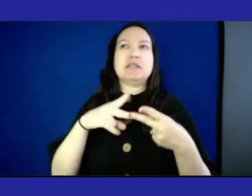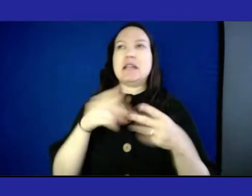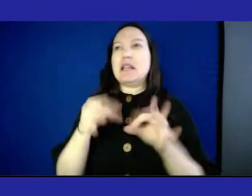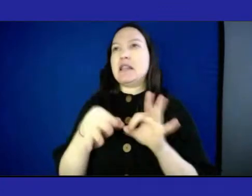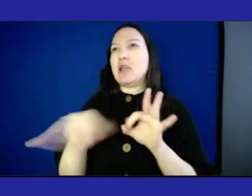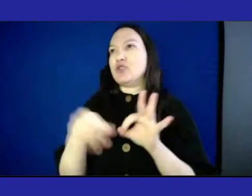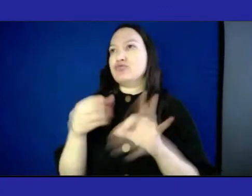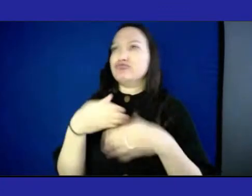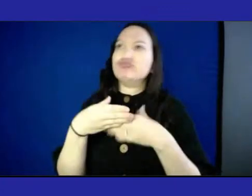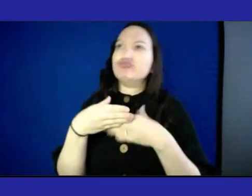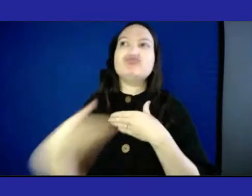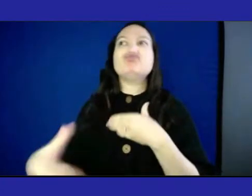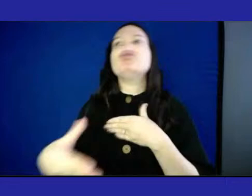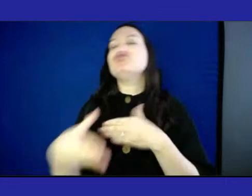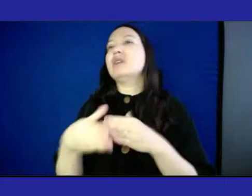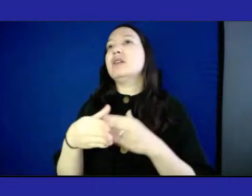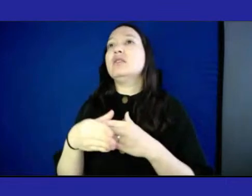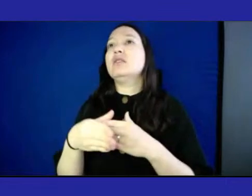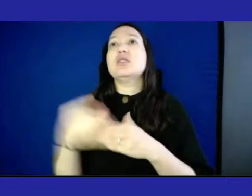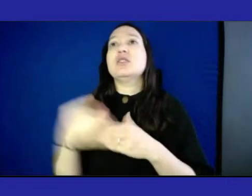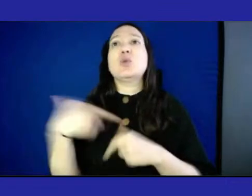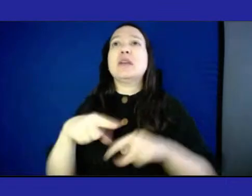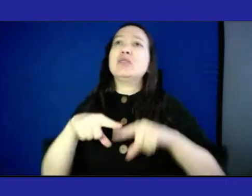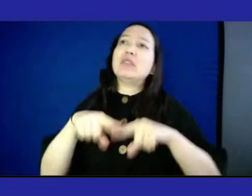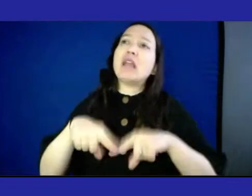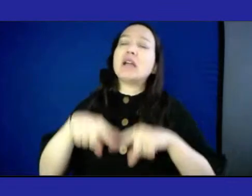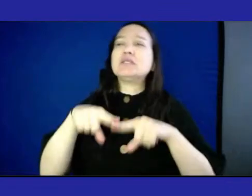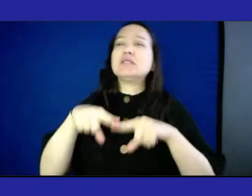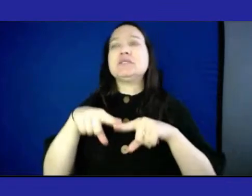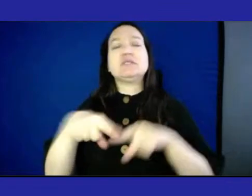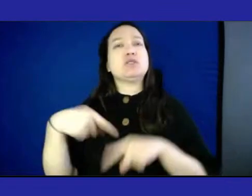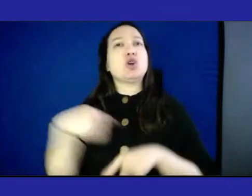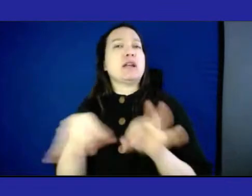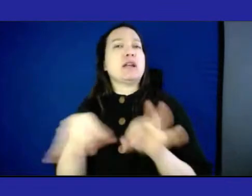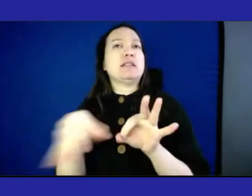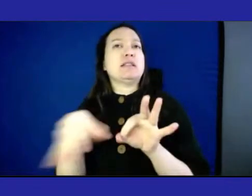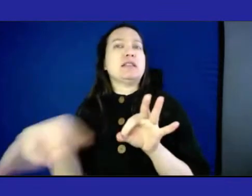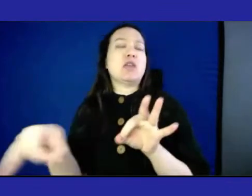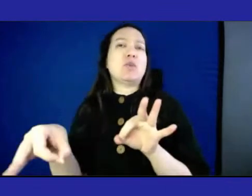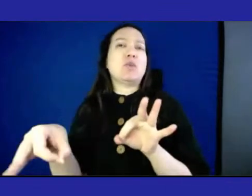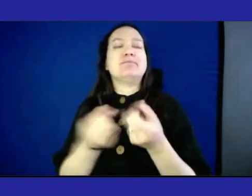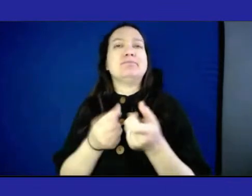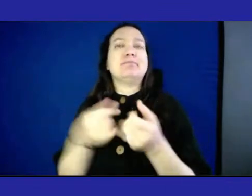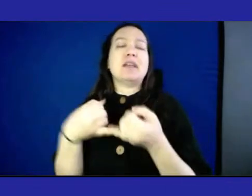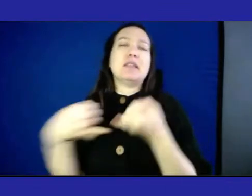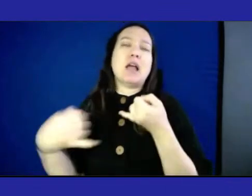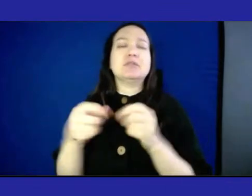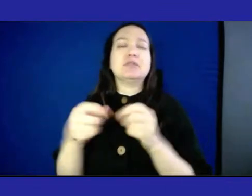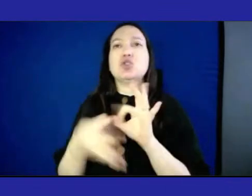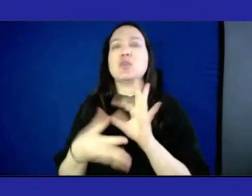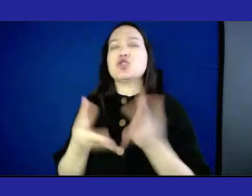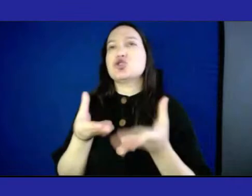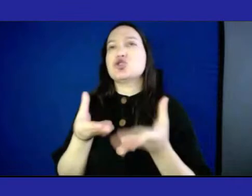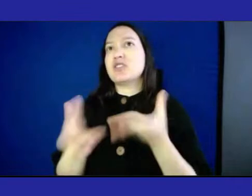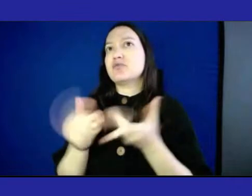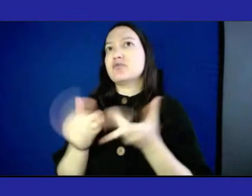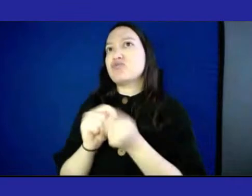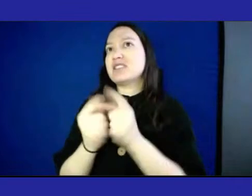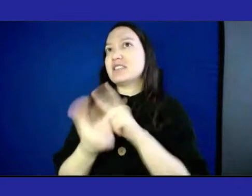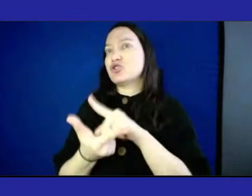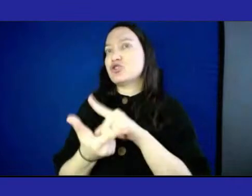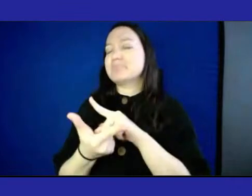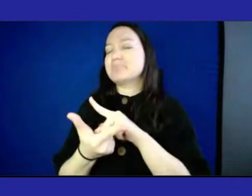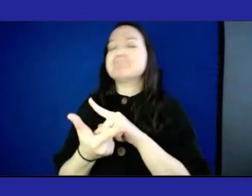them, but as you mentioned, we do rely on our language line to support this contract as well for translation. The language access